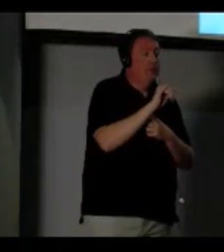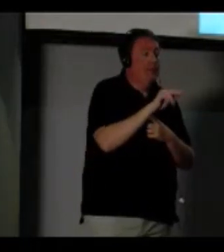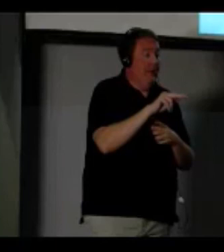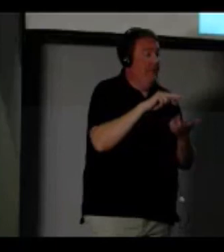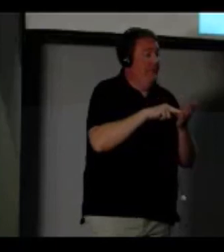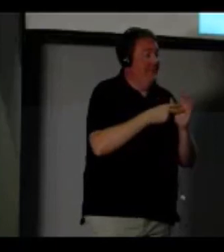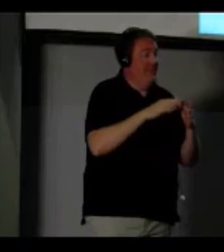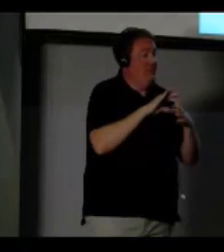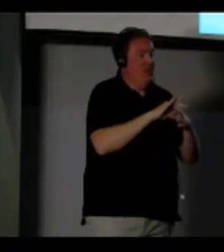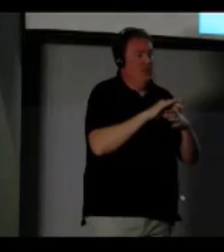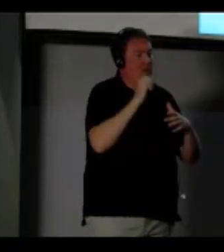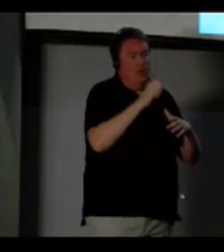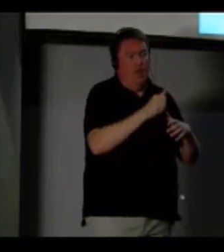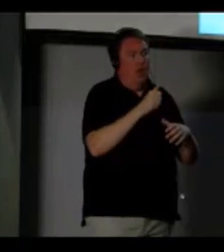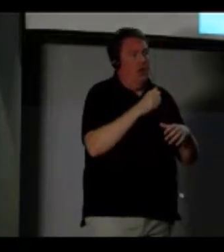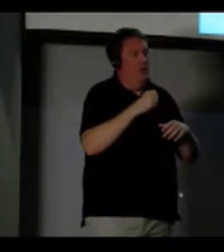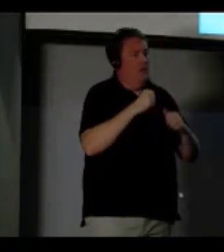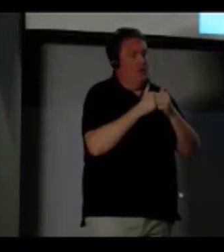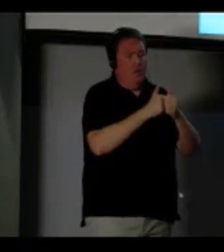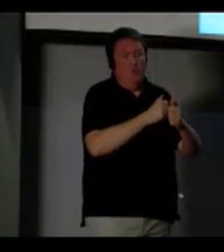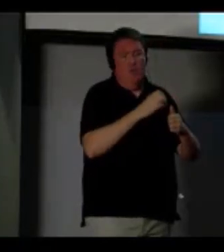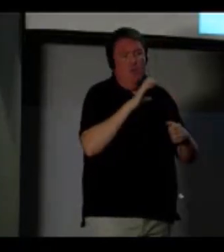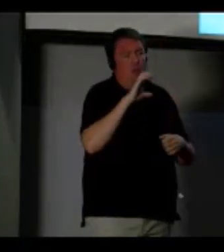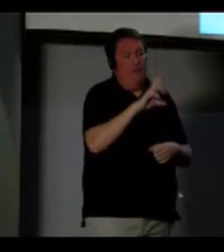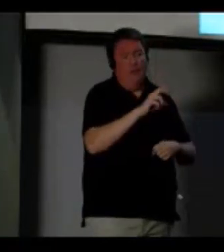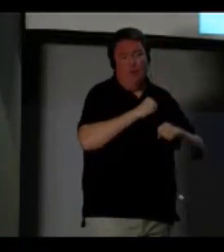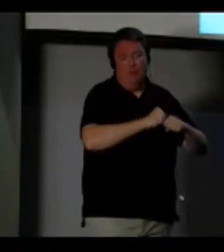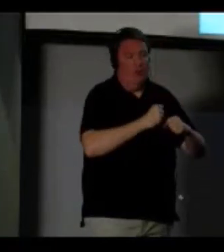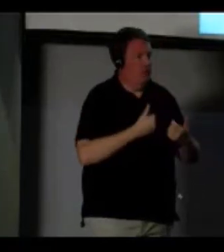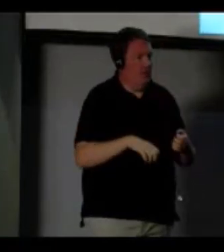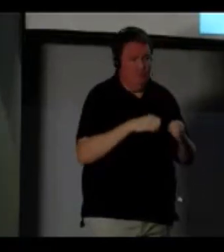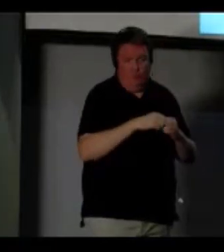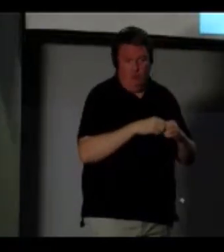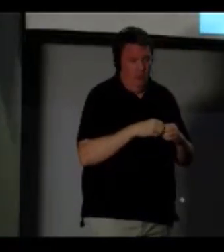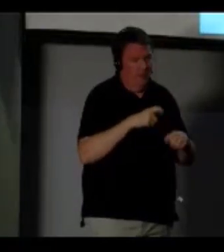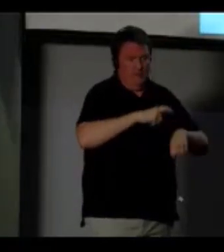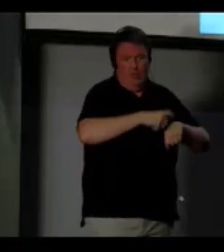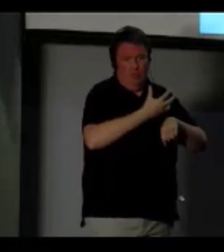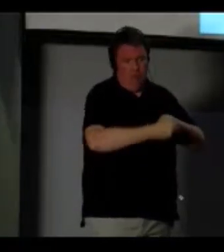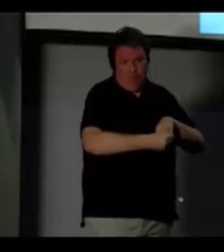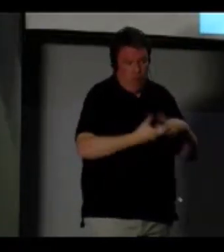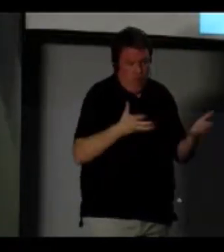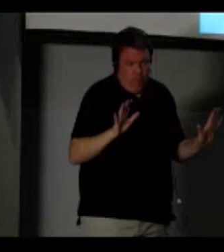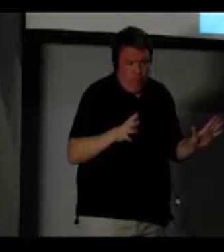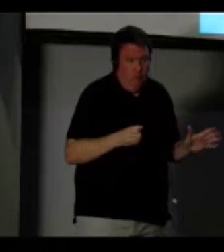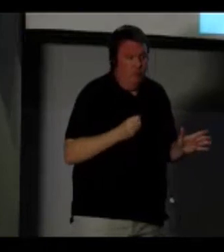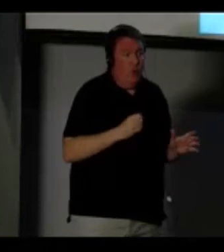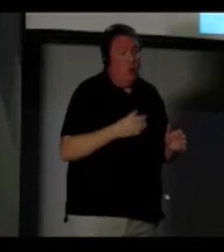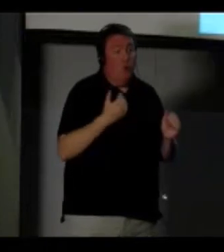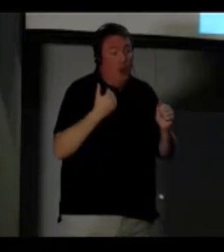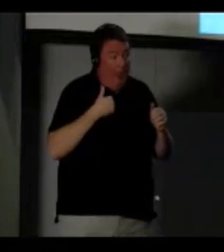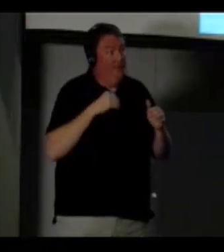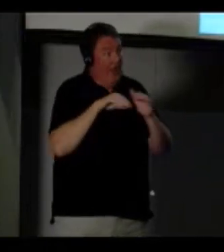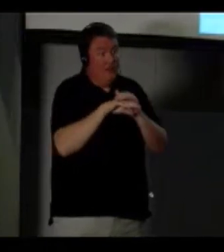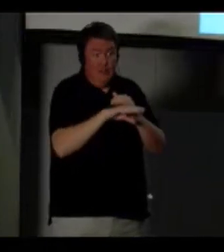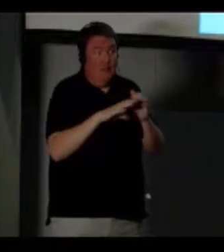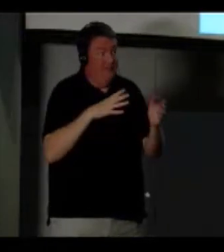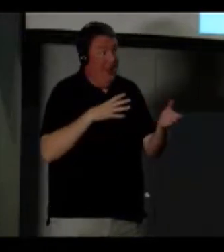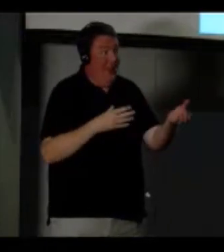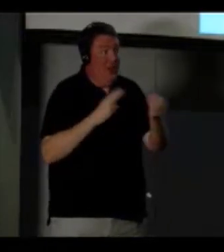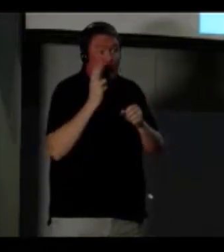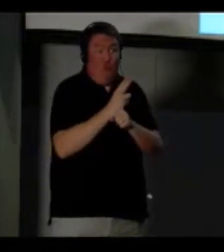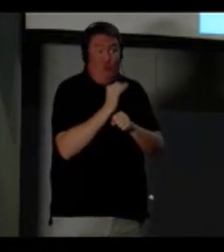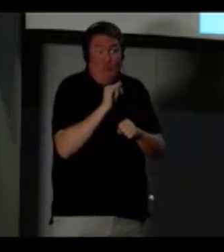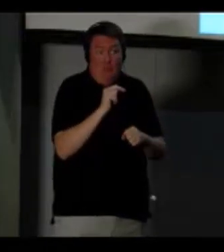no longer protected by copyright. So that means that if you can get access to it, you can use it without worrying about